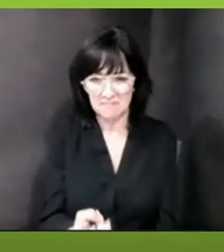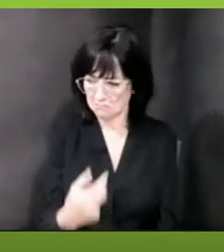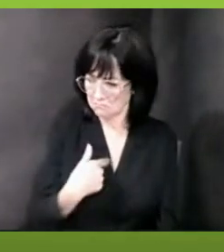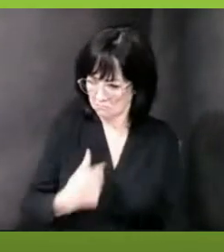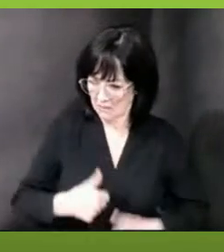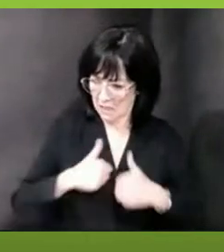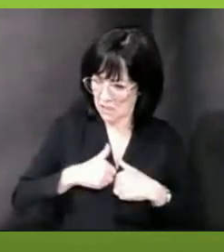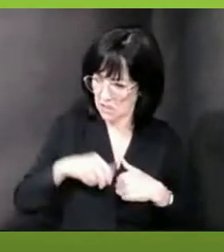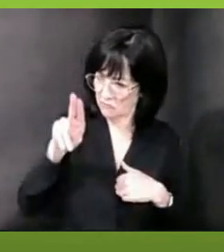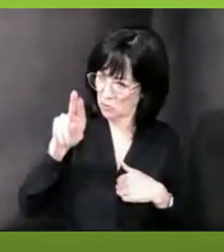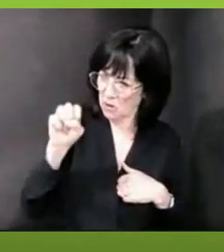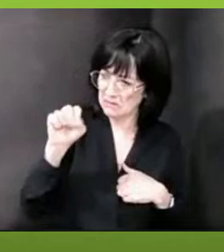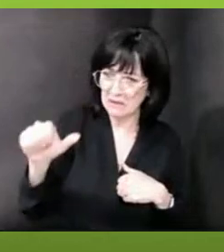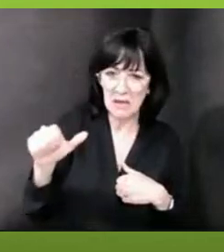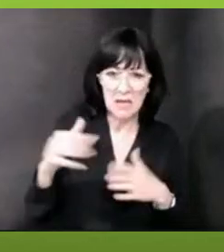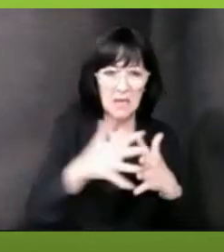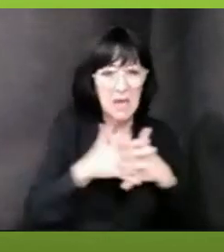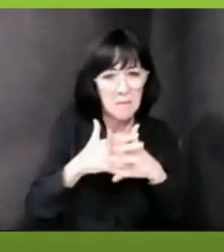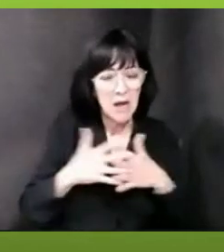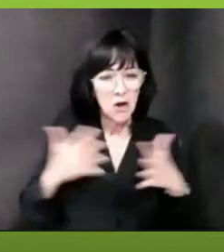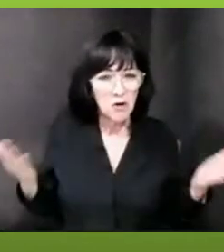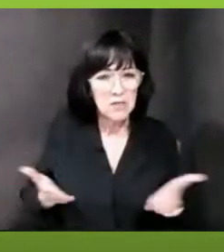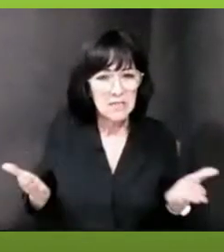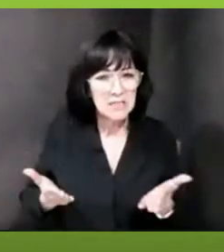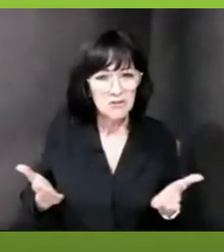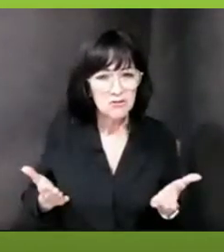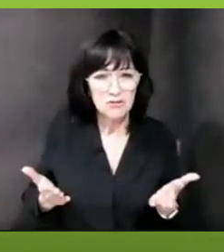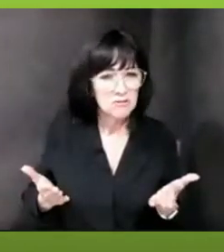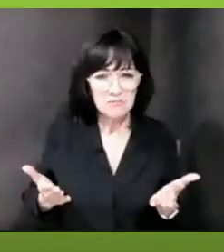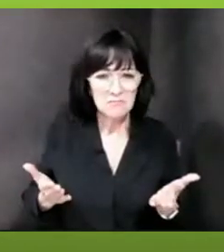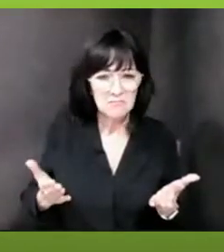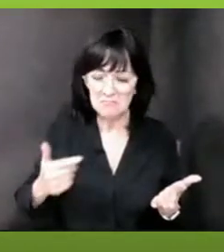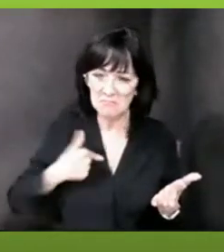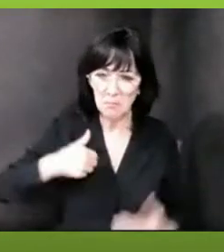happened, and we were with families and friends when our governor